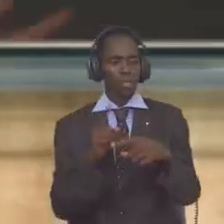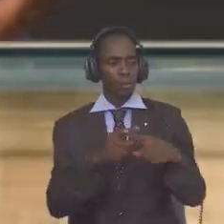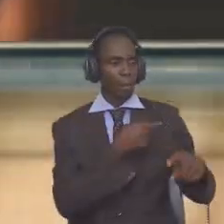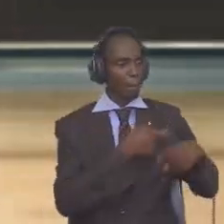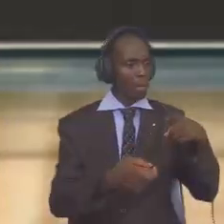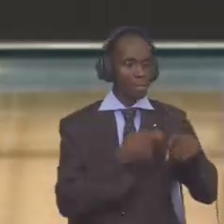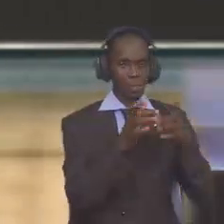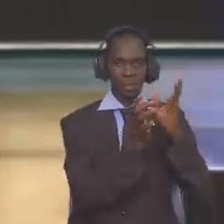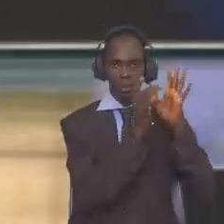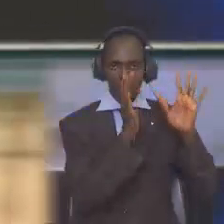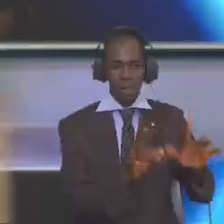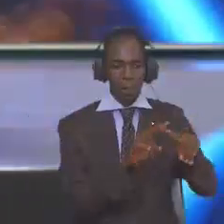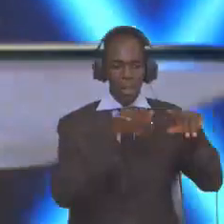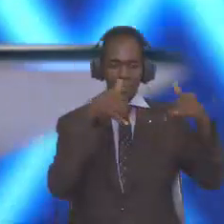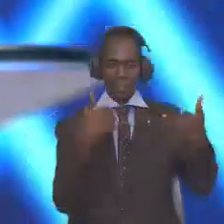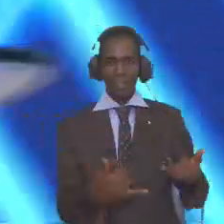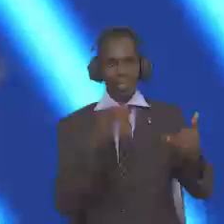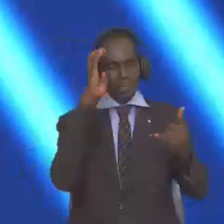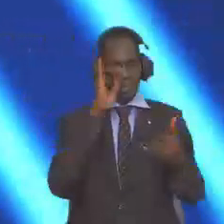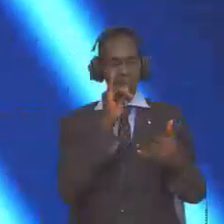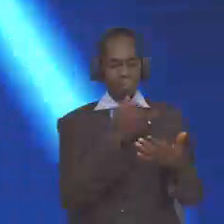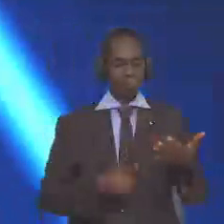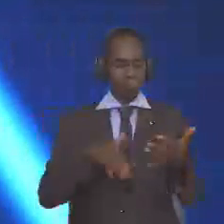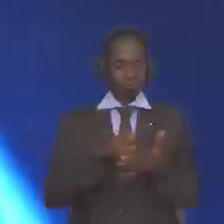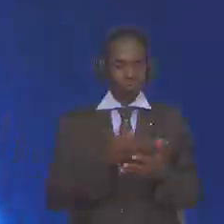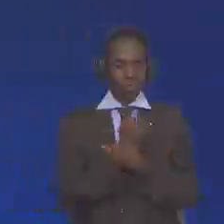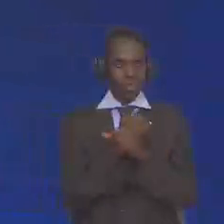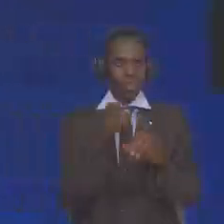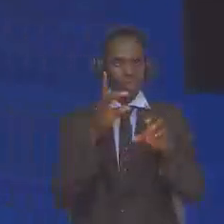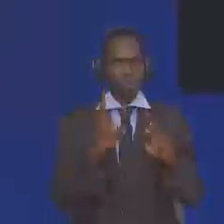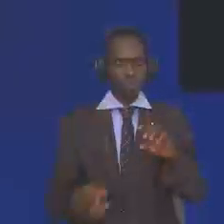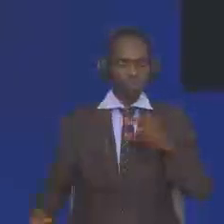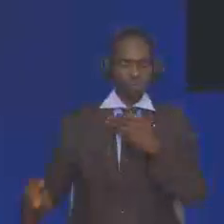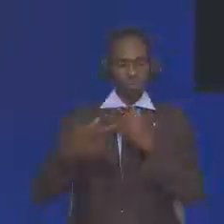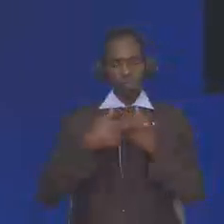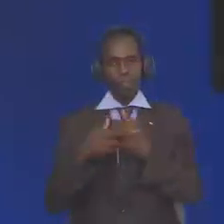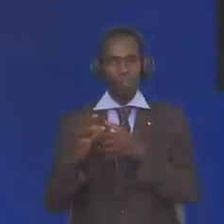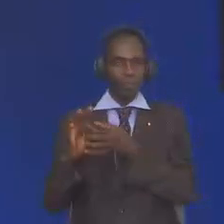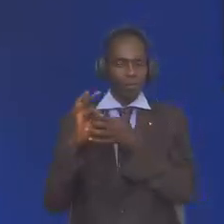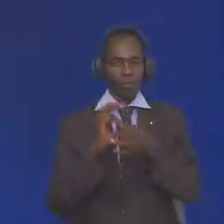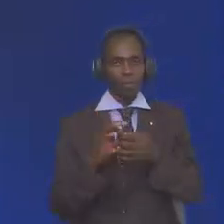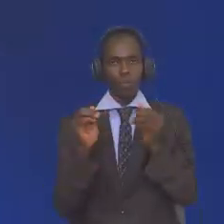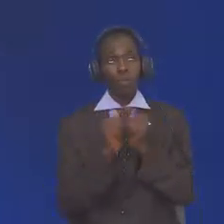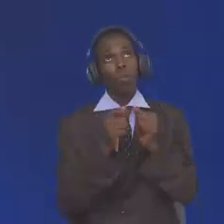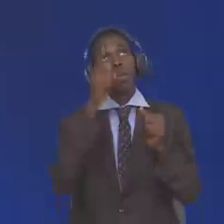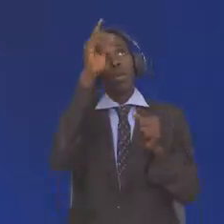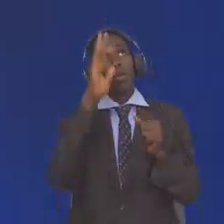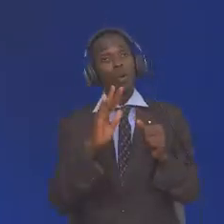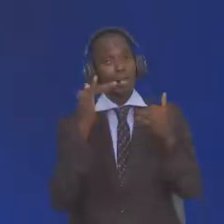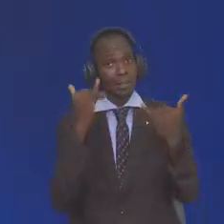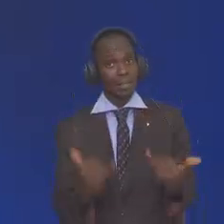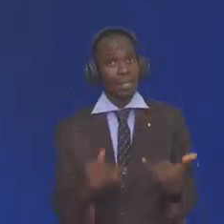Now he's born again. Now he's reconciled unto God. Now he's a child of God. He loves